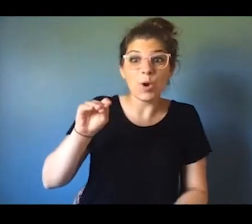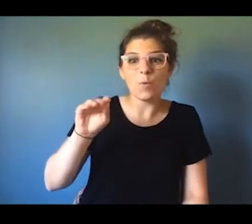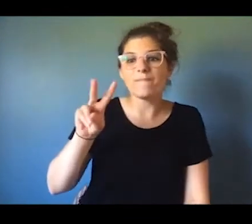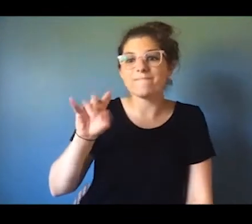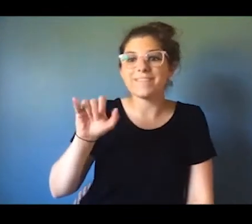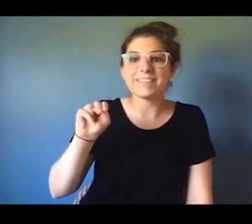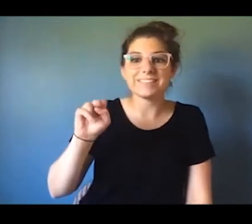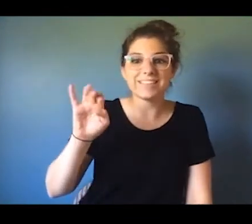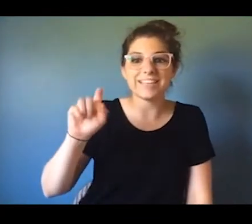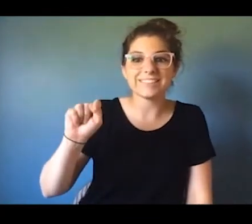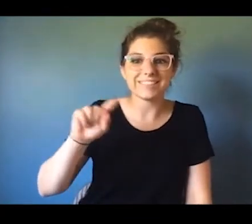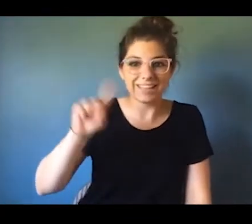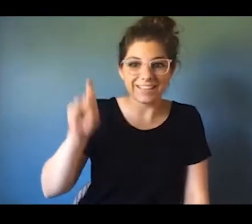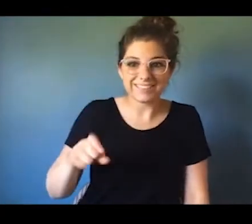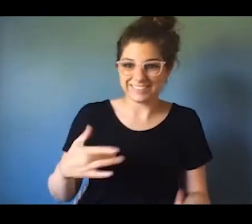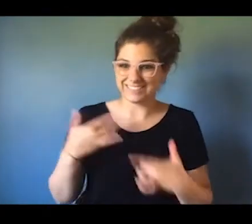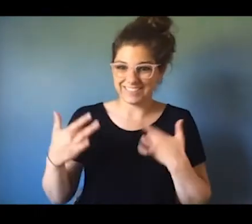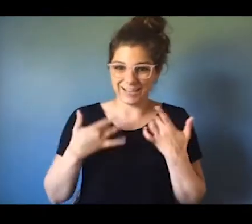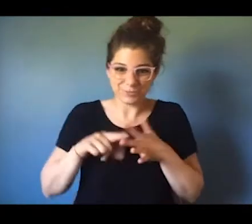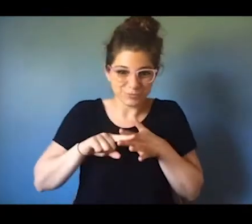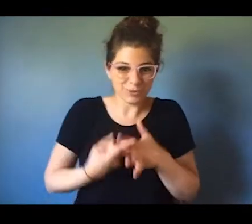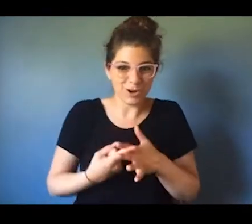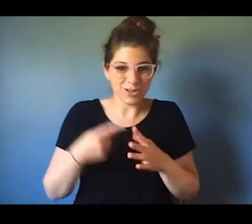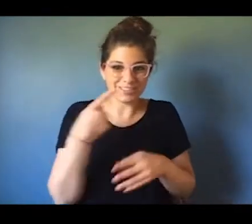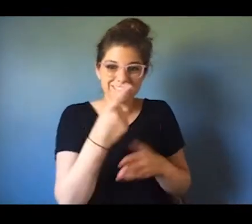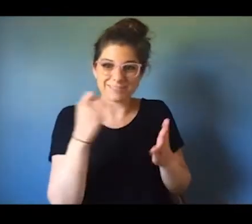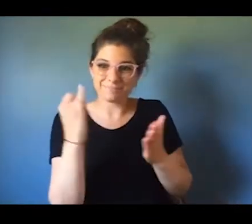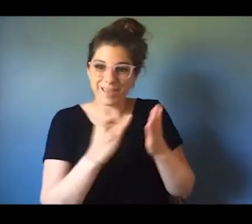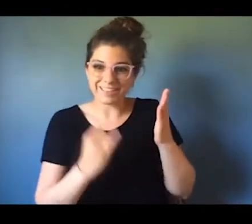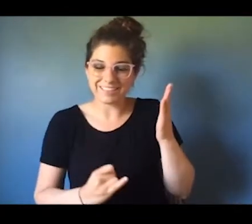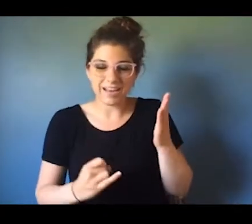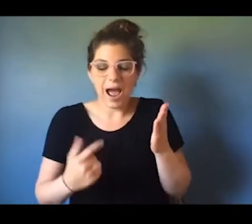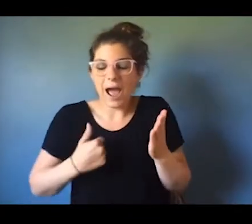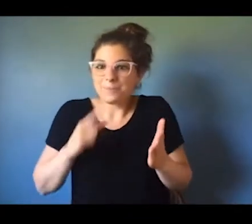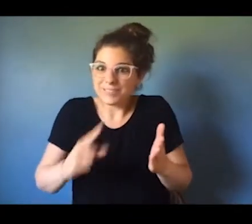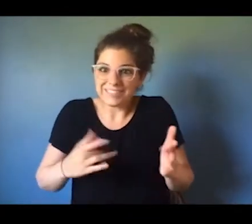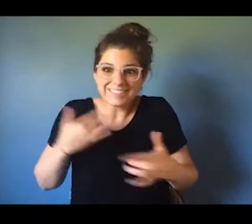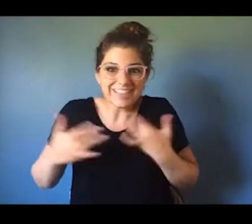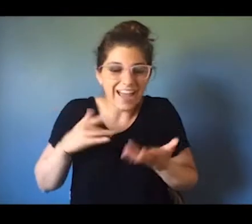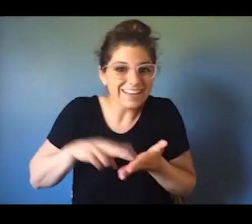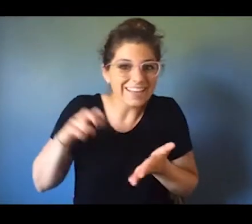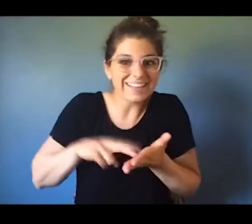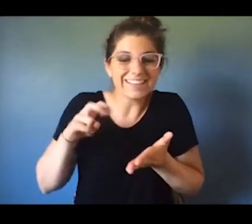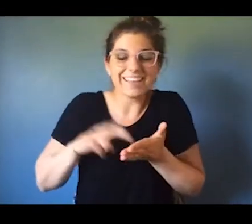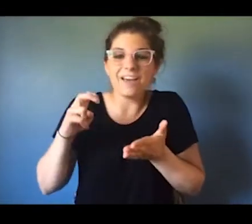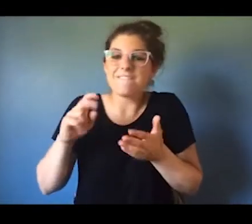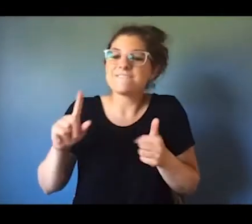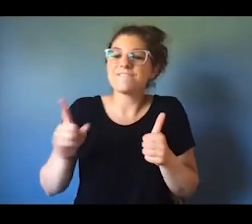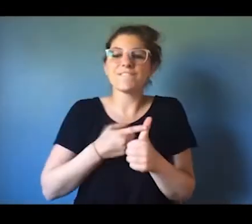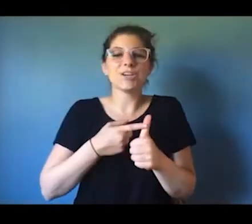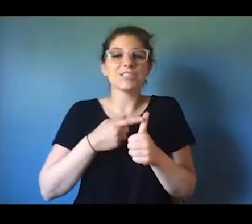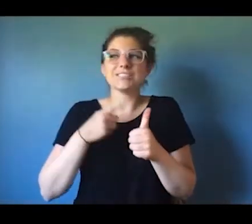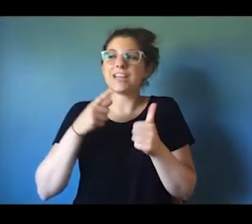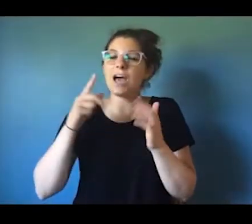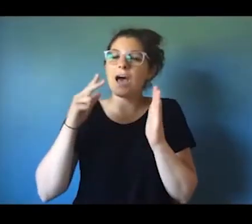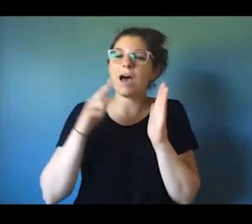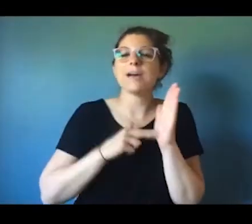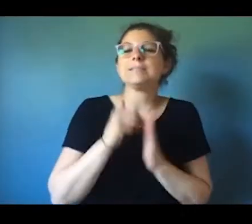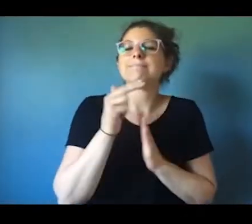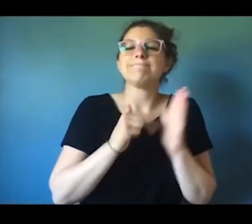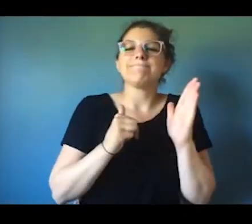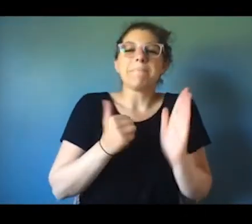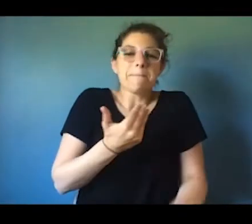to my studio here in Denton, Texas. I'm so glad to have you here. I can't wait to get started on this painting. It's just I'm